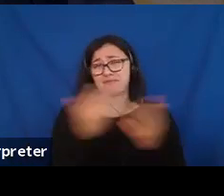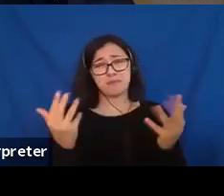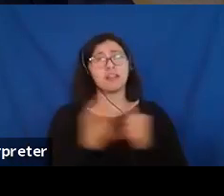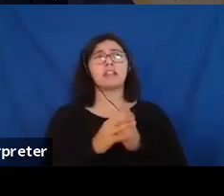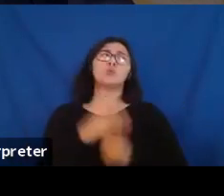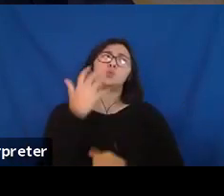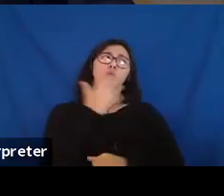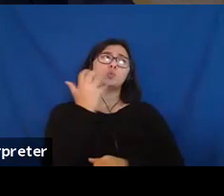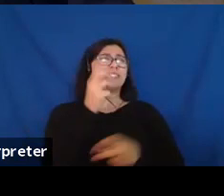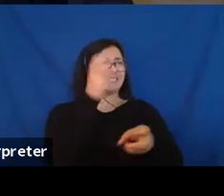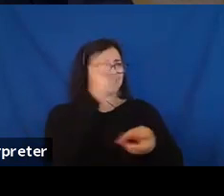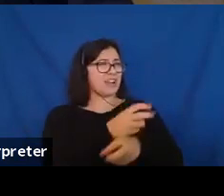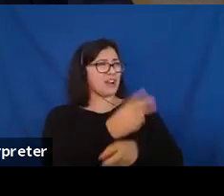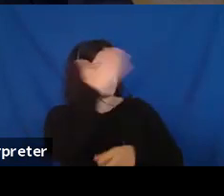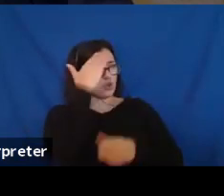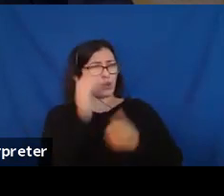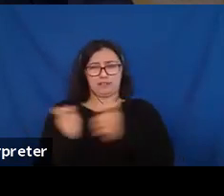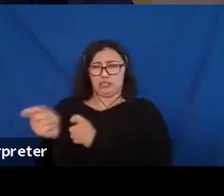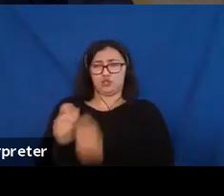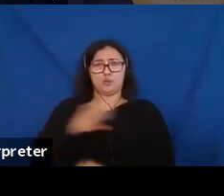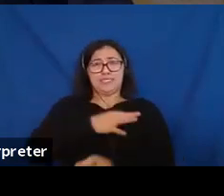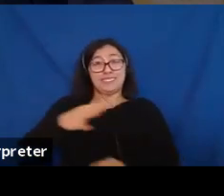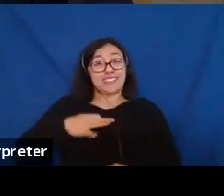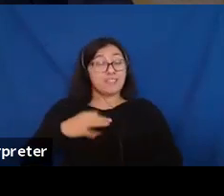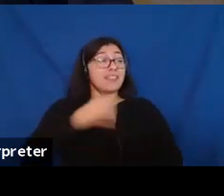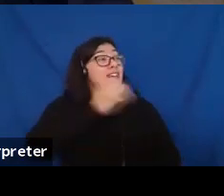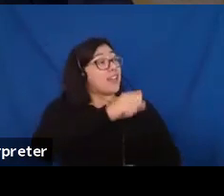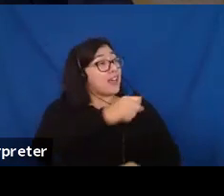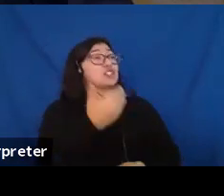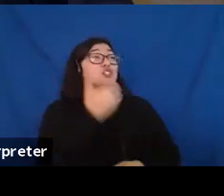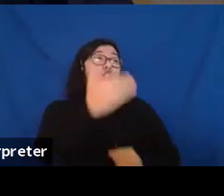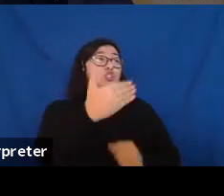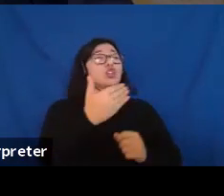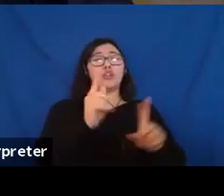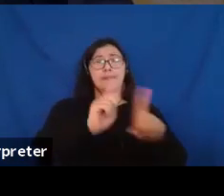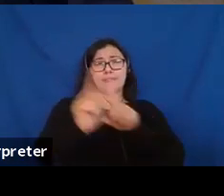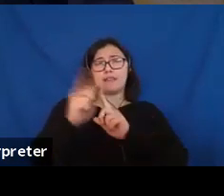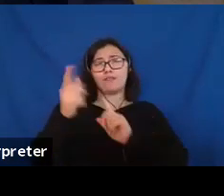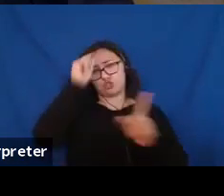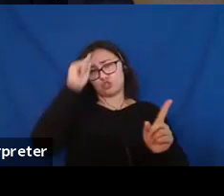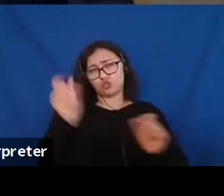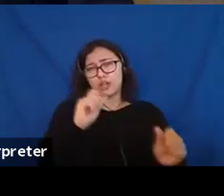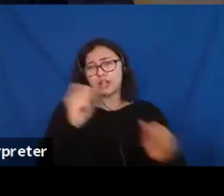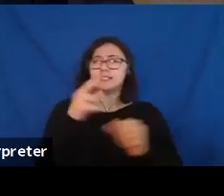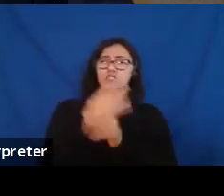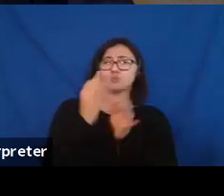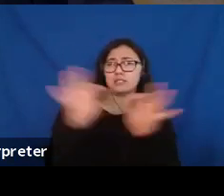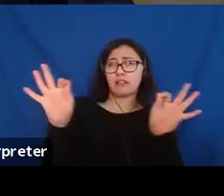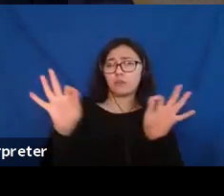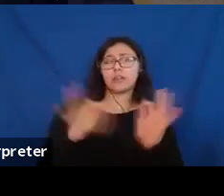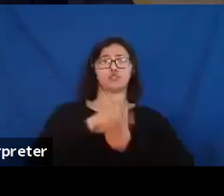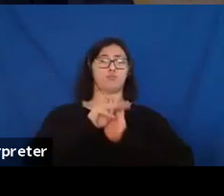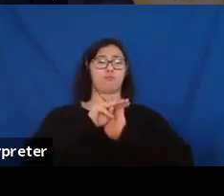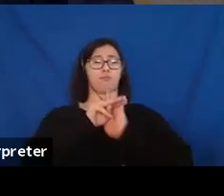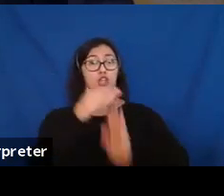you know, knowing how to handle your staff. You all sort of gave some really good ways of reframing it, using different language, modeling good